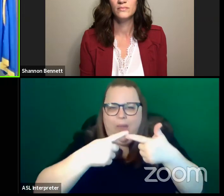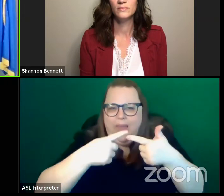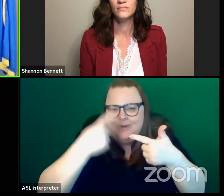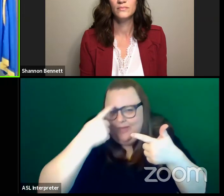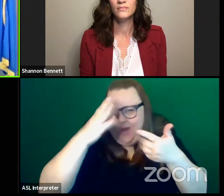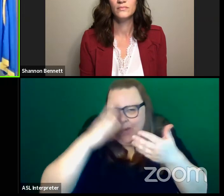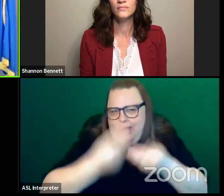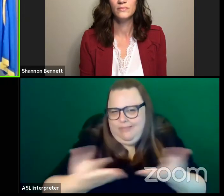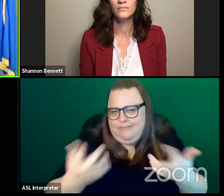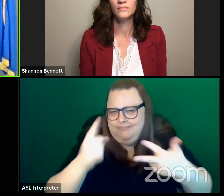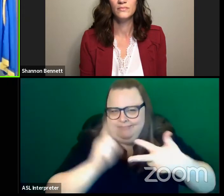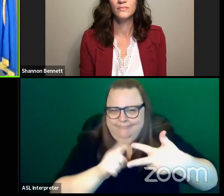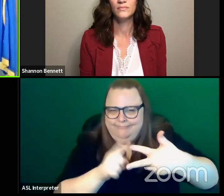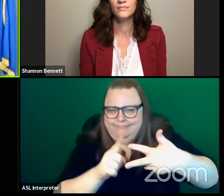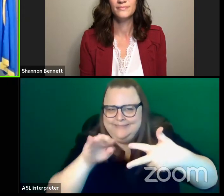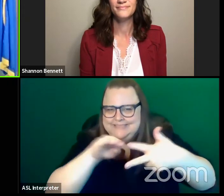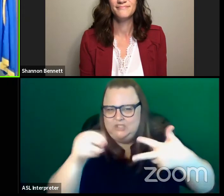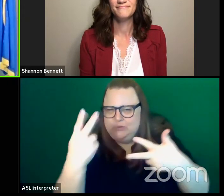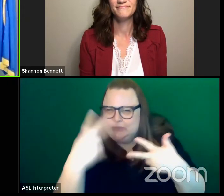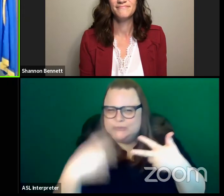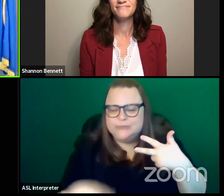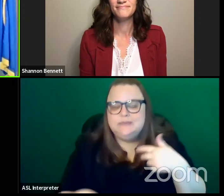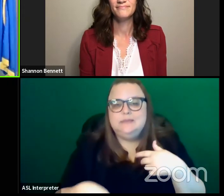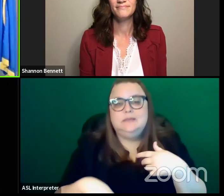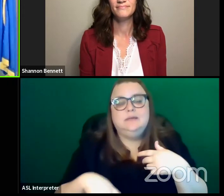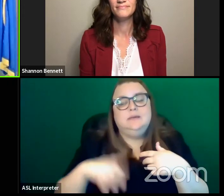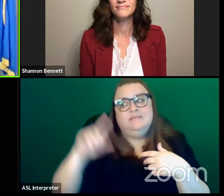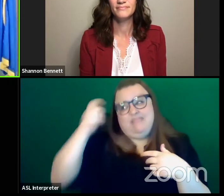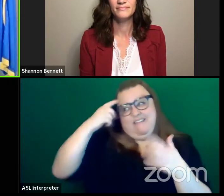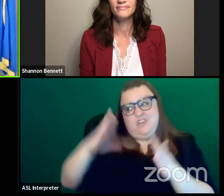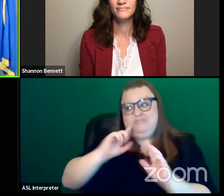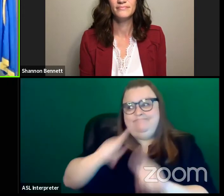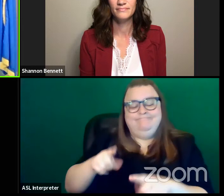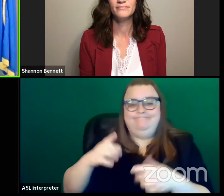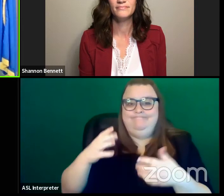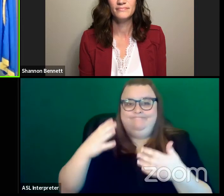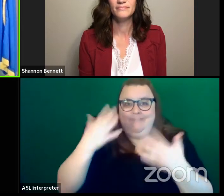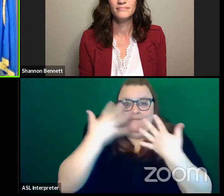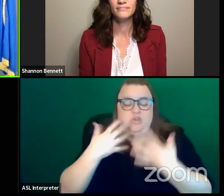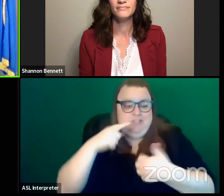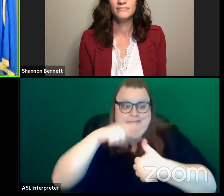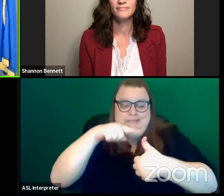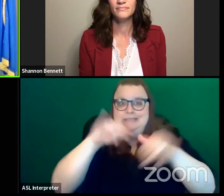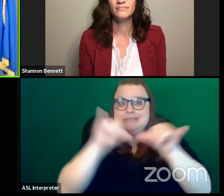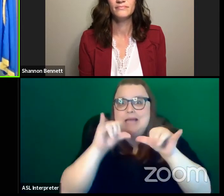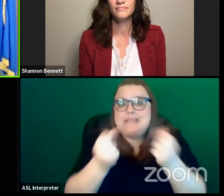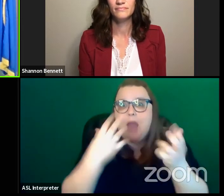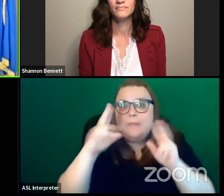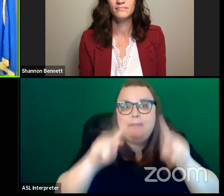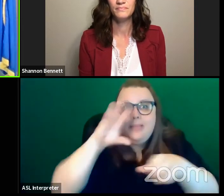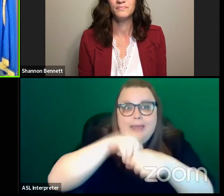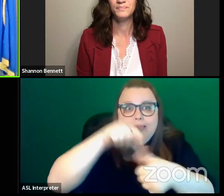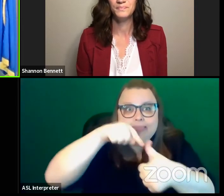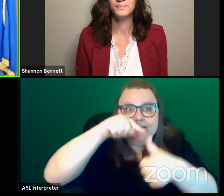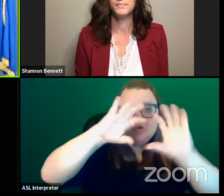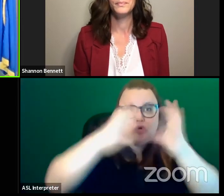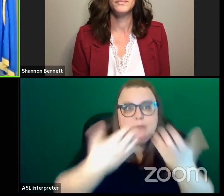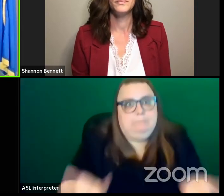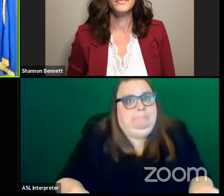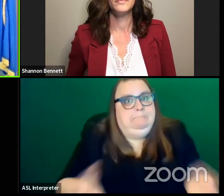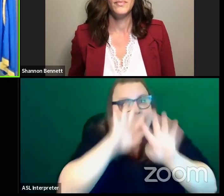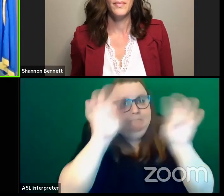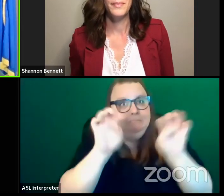I'll let Shannon and Candace take that one too. Unfortunately, we don't know the size of tier 1 yet. So it's going to depend how many